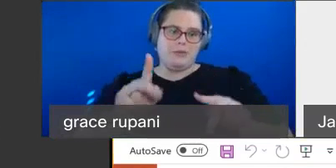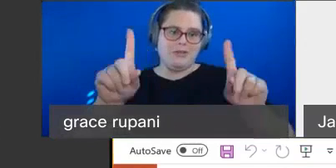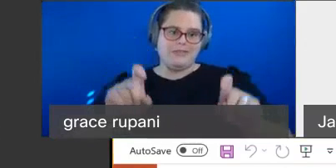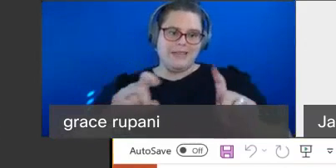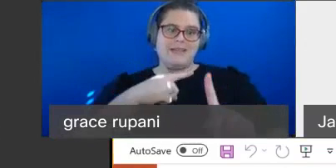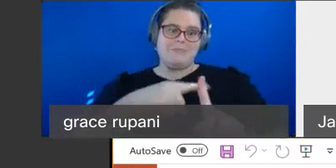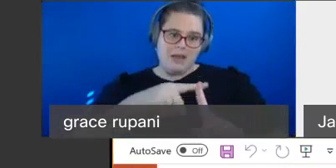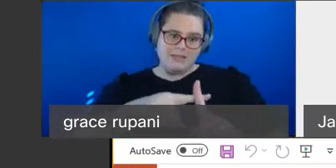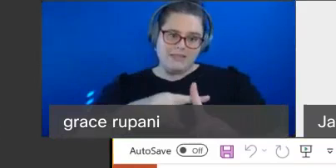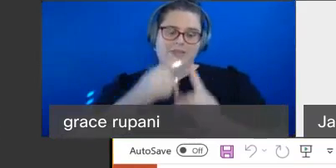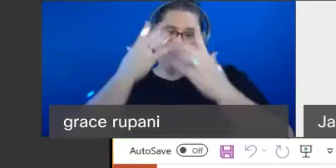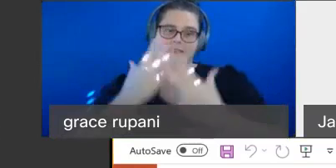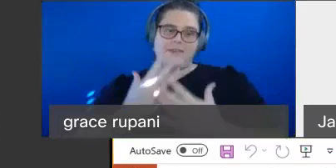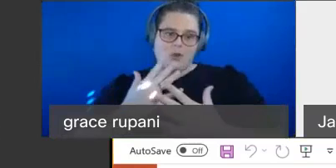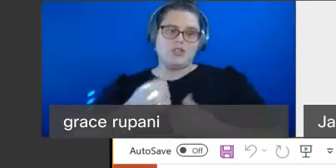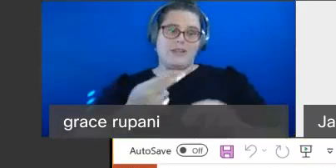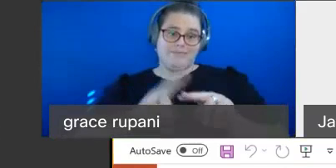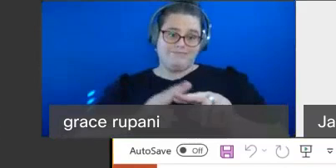had in September or October,